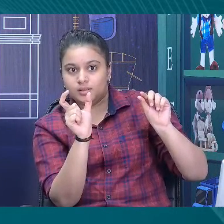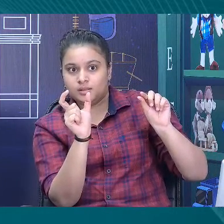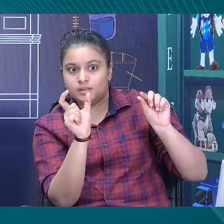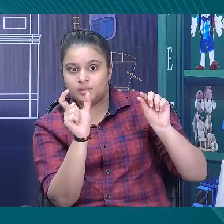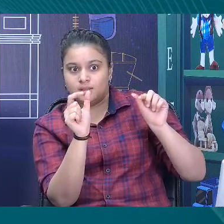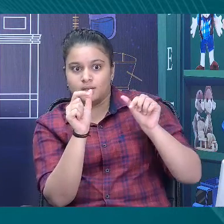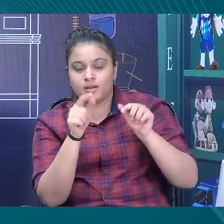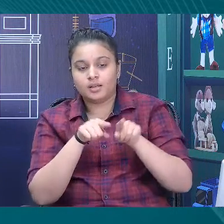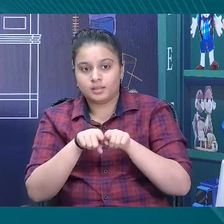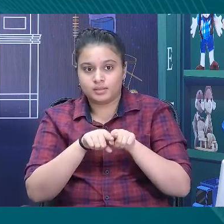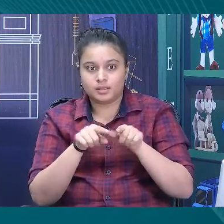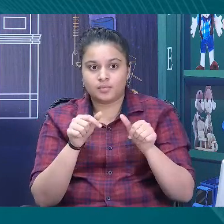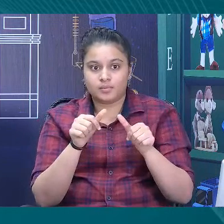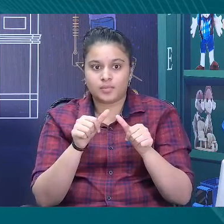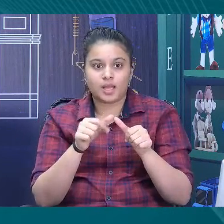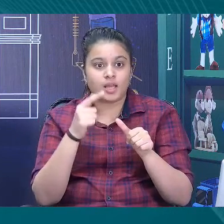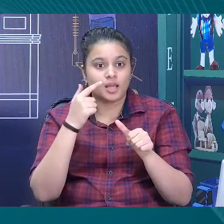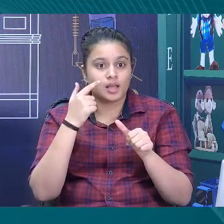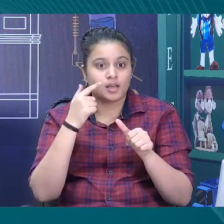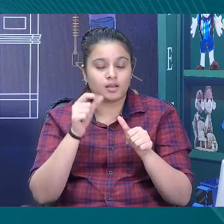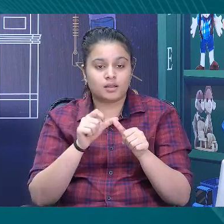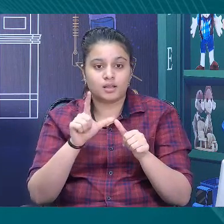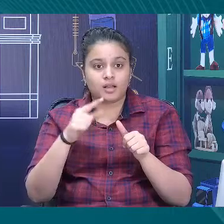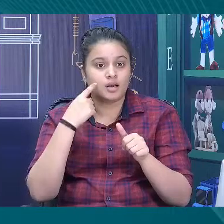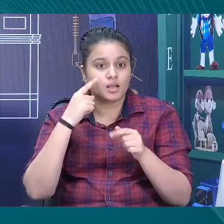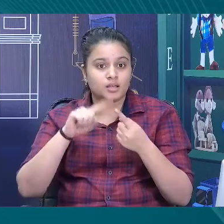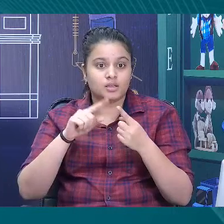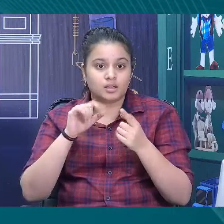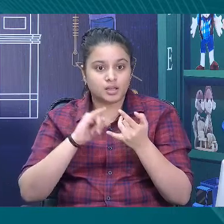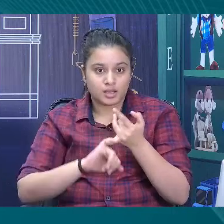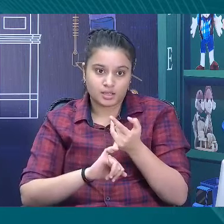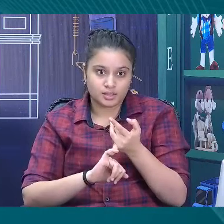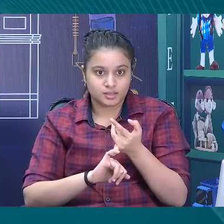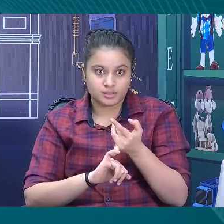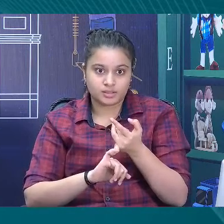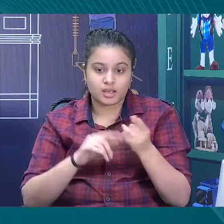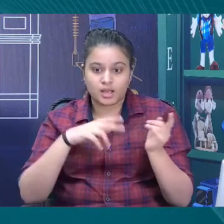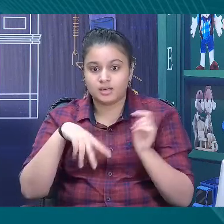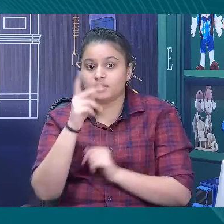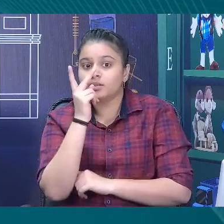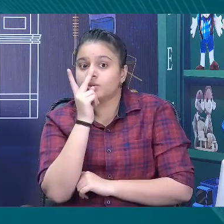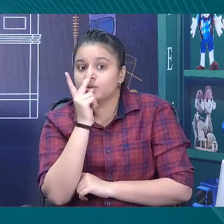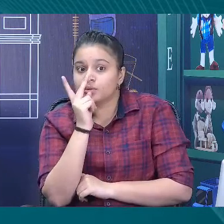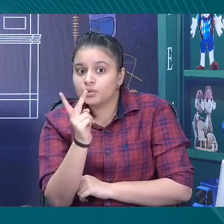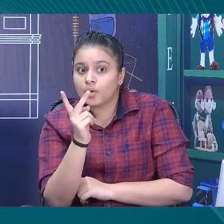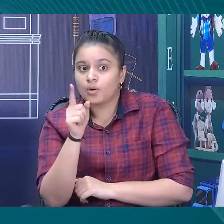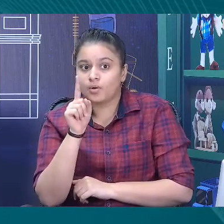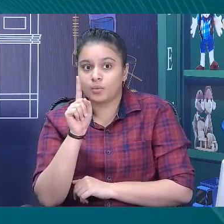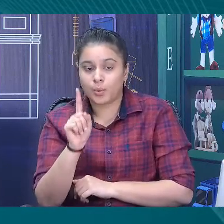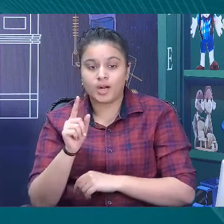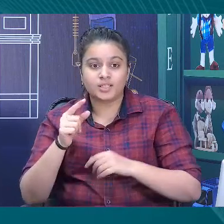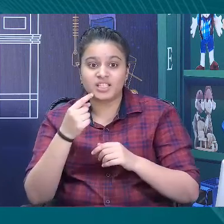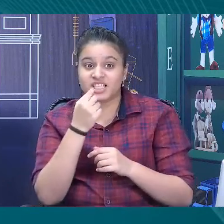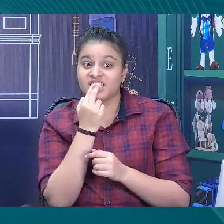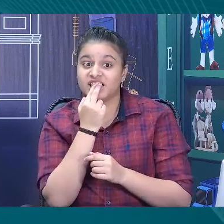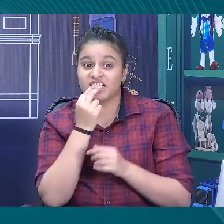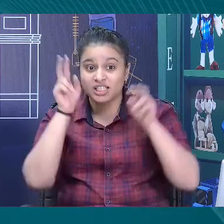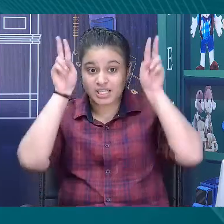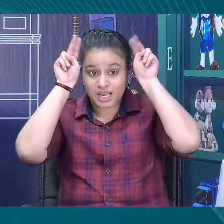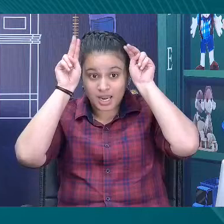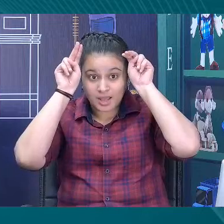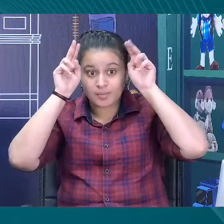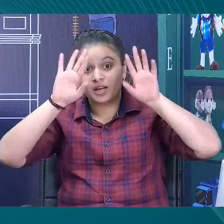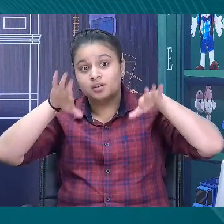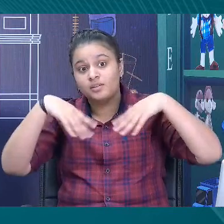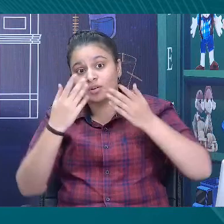Alice in Wonderland, for example, if they're doing that, Alice saw a rabbit or a R